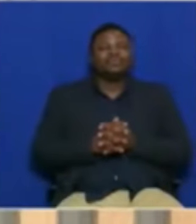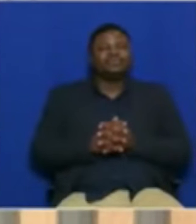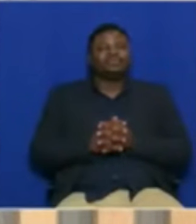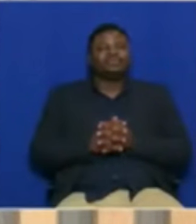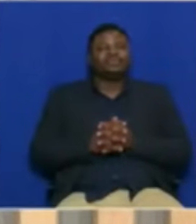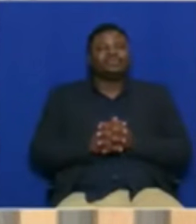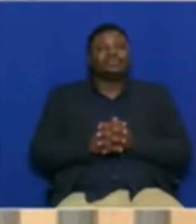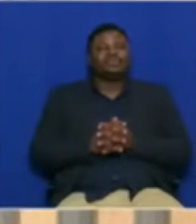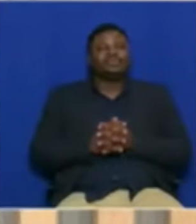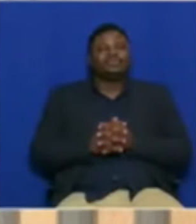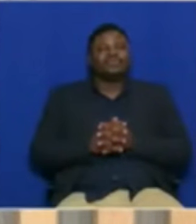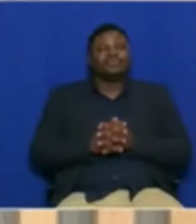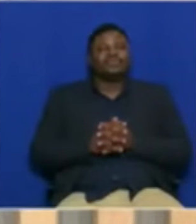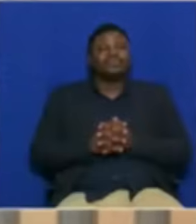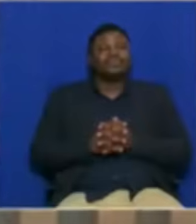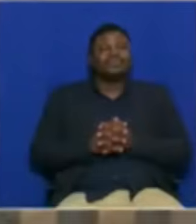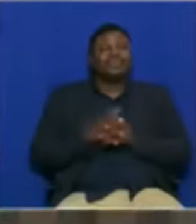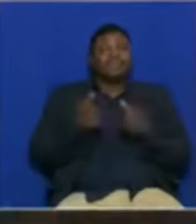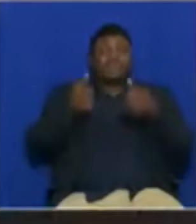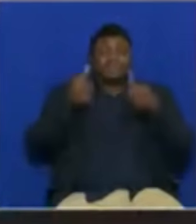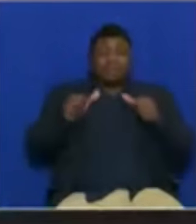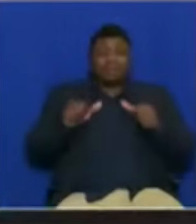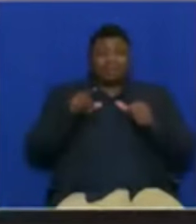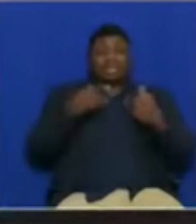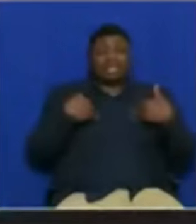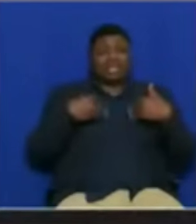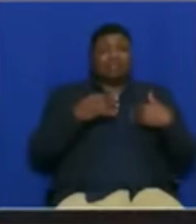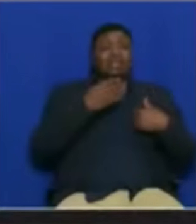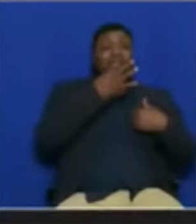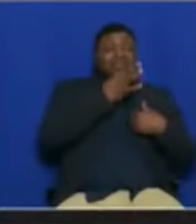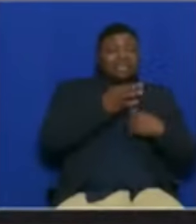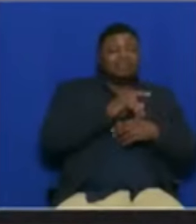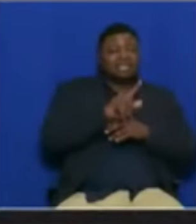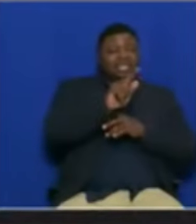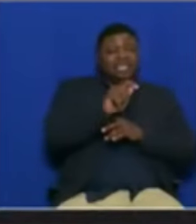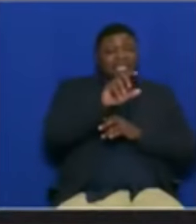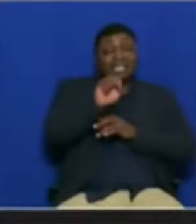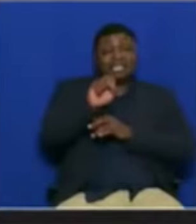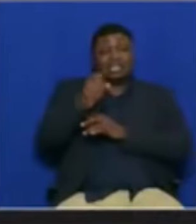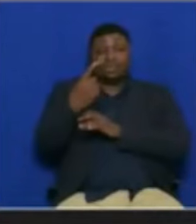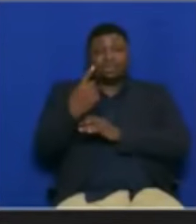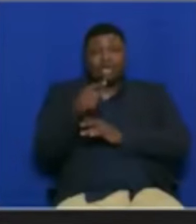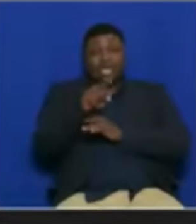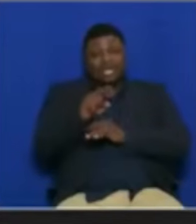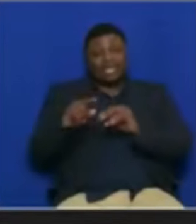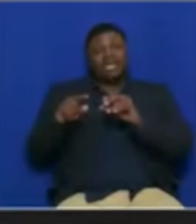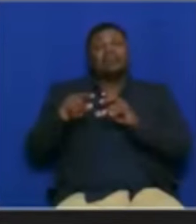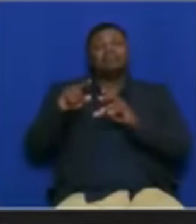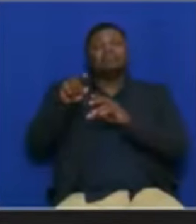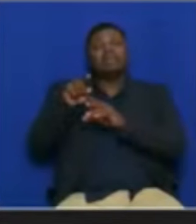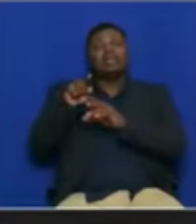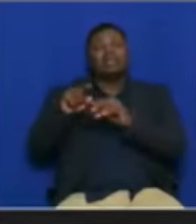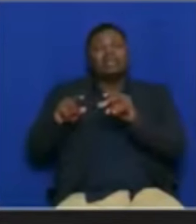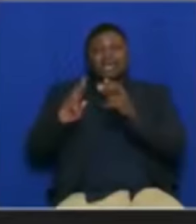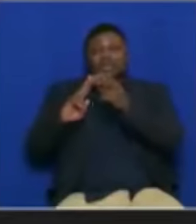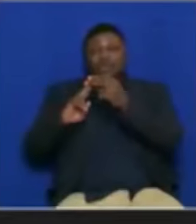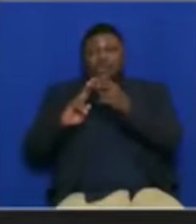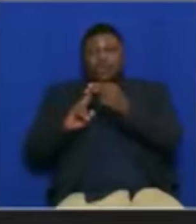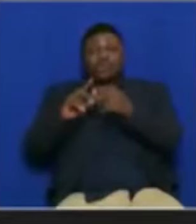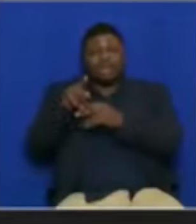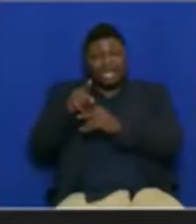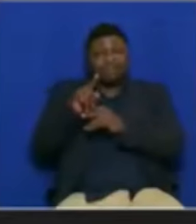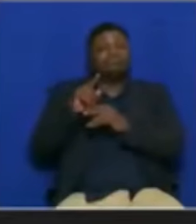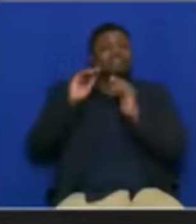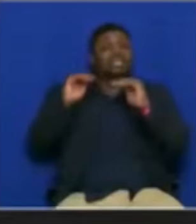start by mentioning that TSS is a National Covert Operations Unit located in CI and is highly specialized. At sub